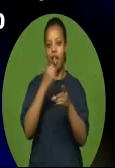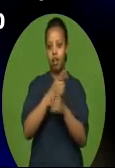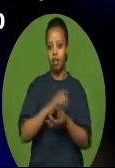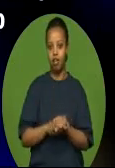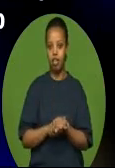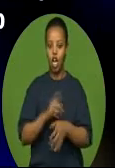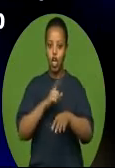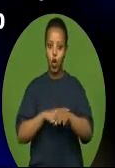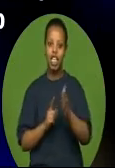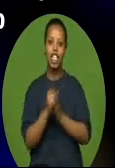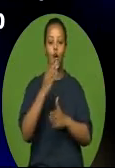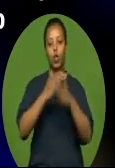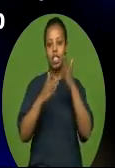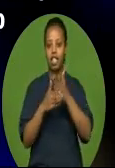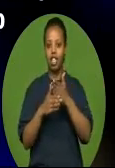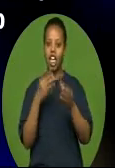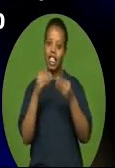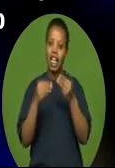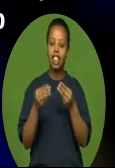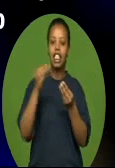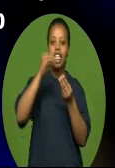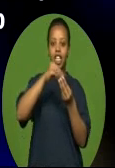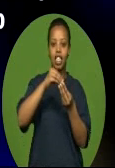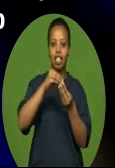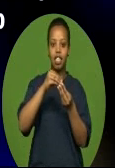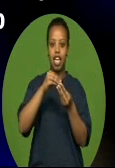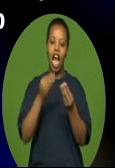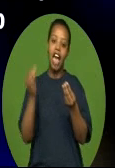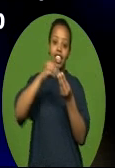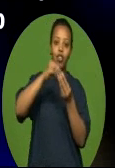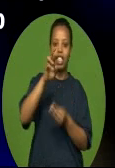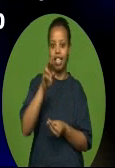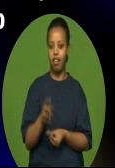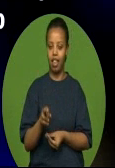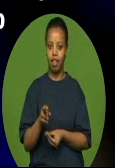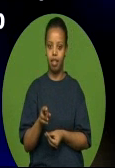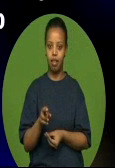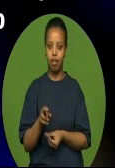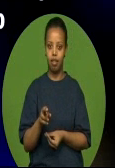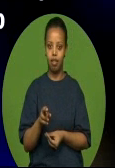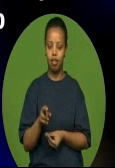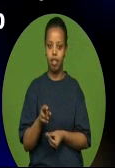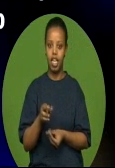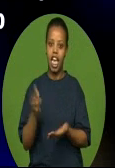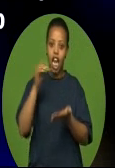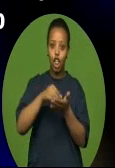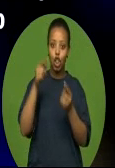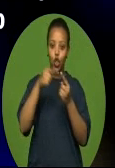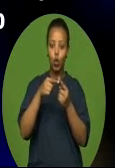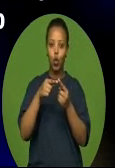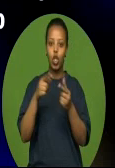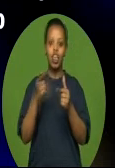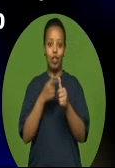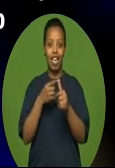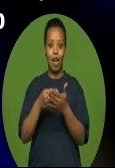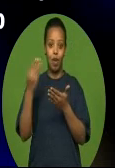incurred. During the growth stage, sales increase at an increasing rate. In